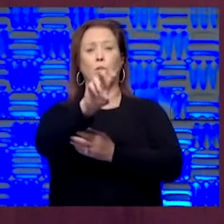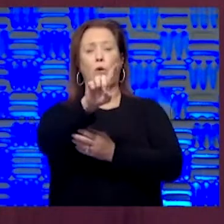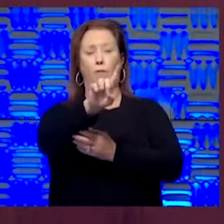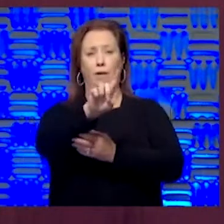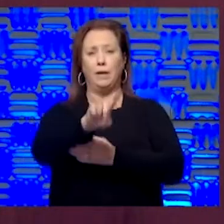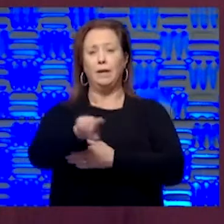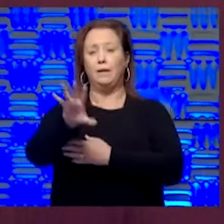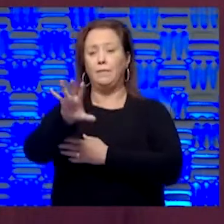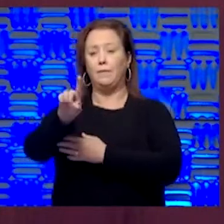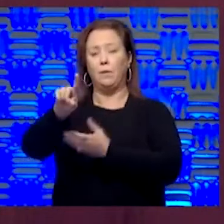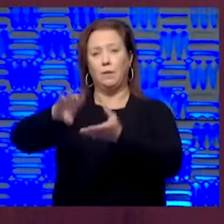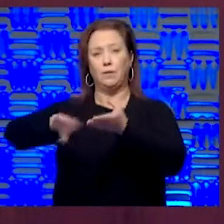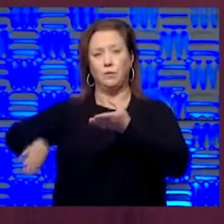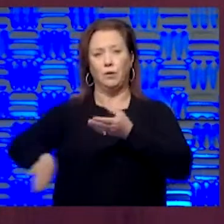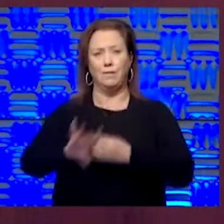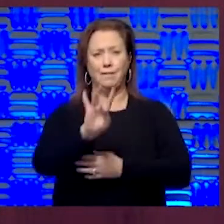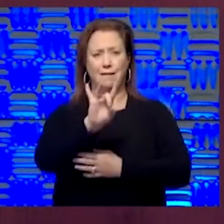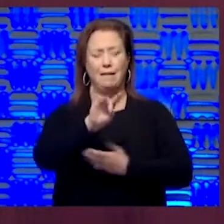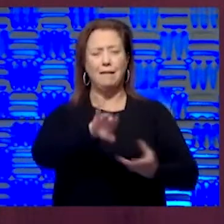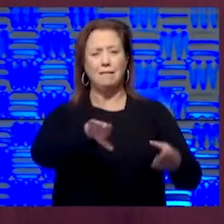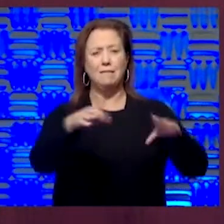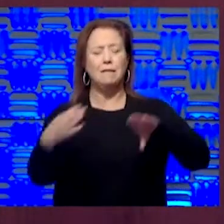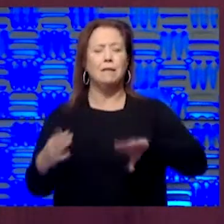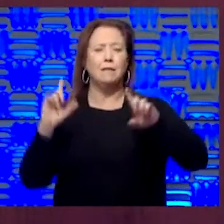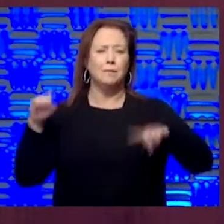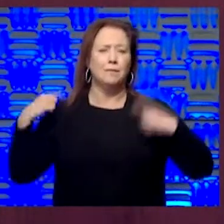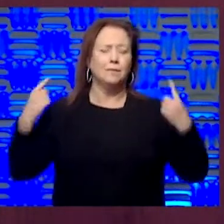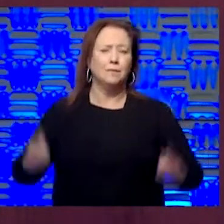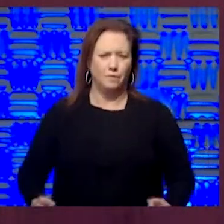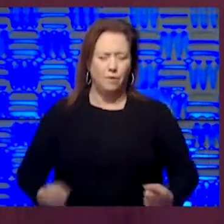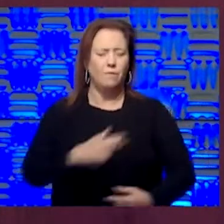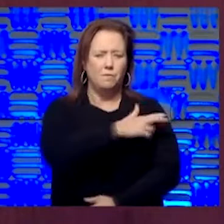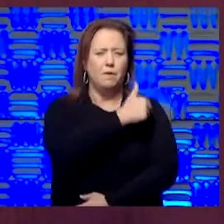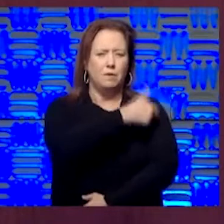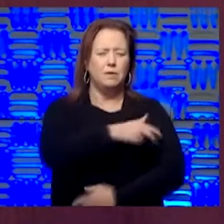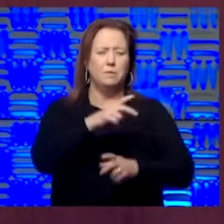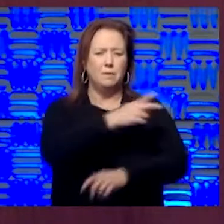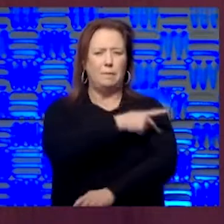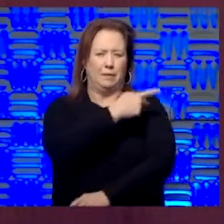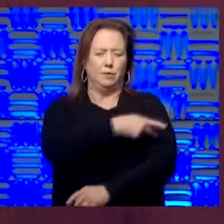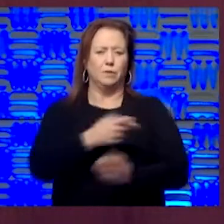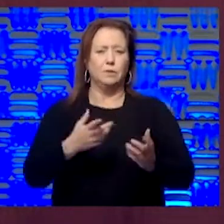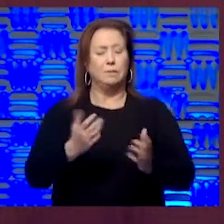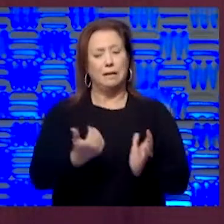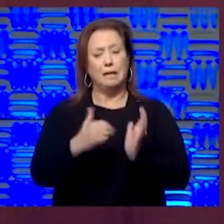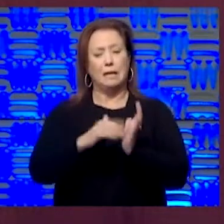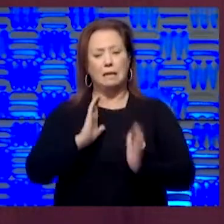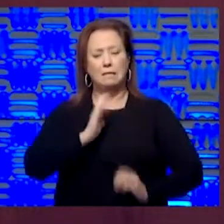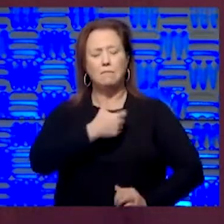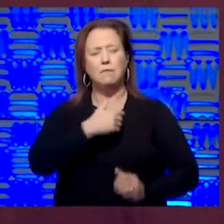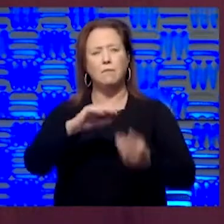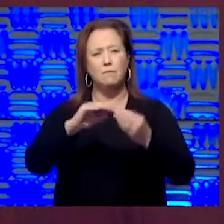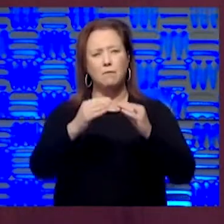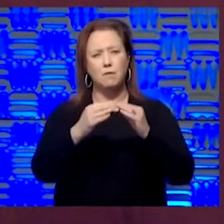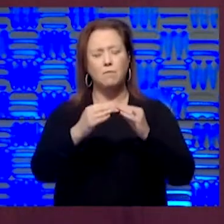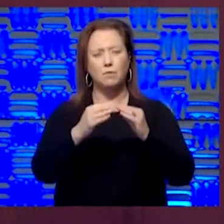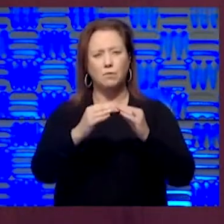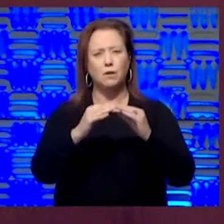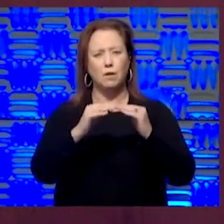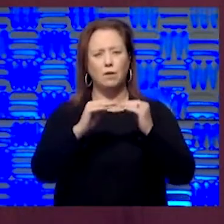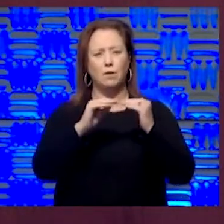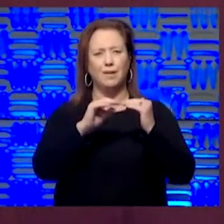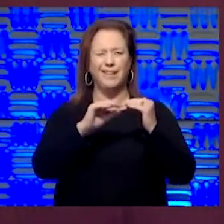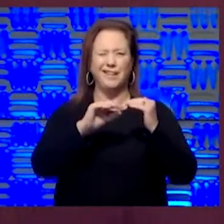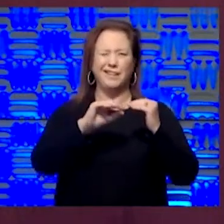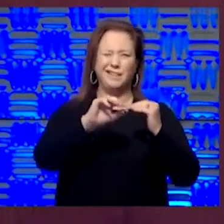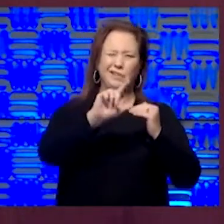51 discharges, 8 deaths so far from our hospitalized patients. But again, I think our numbers are kind of hanging in that high